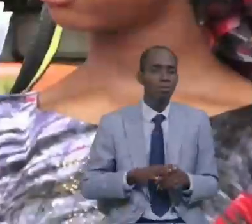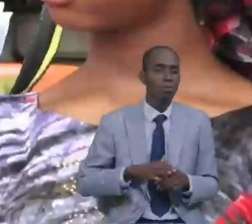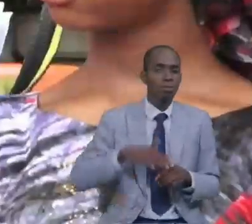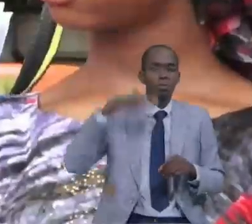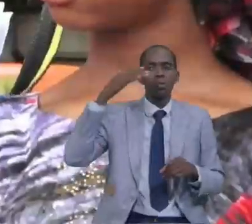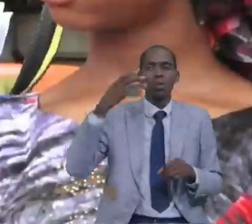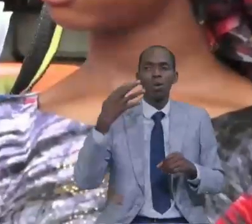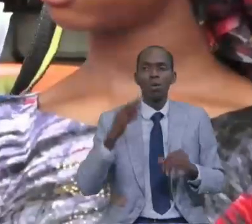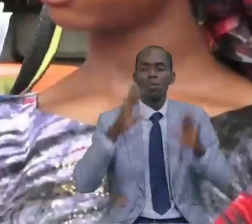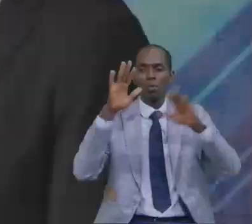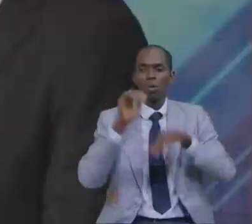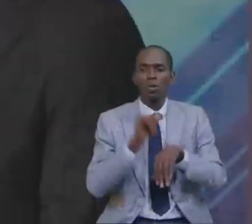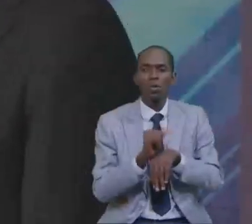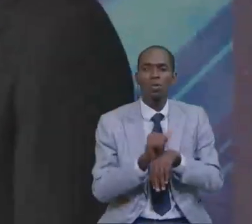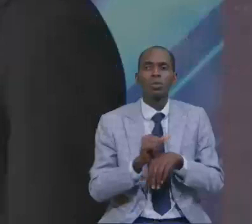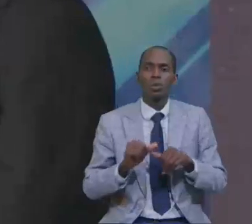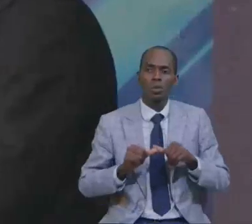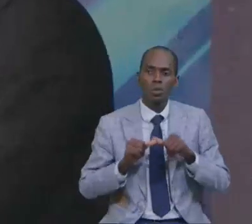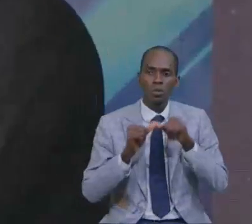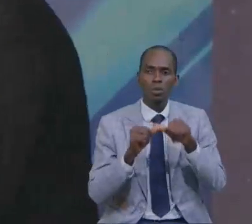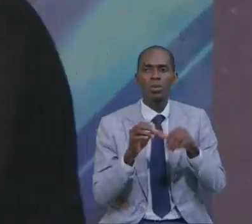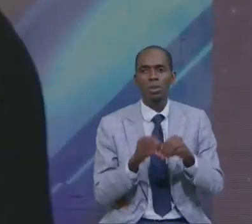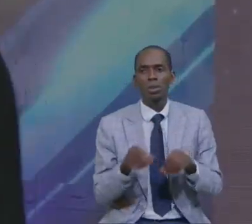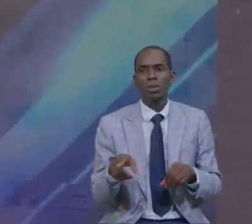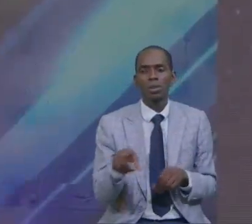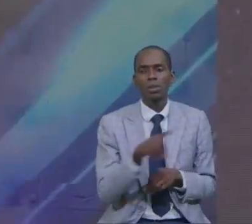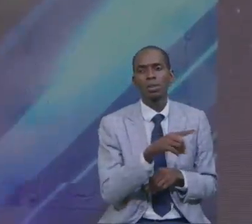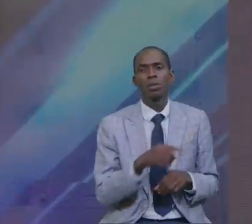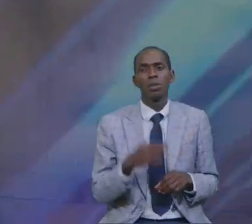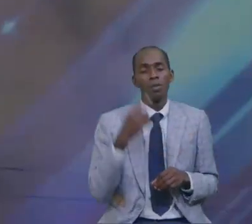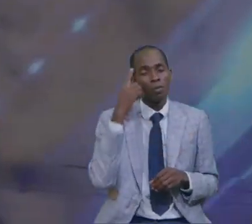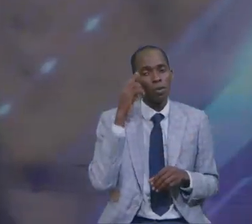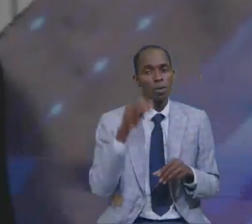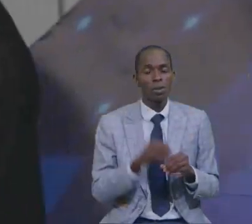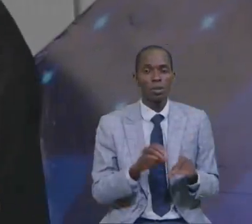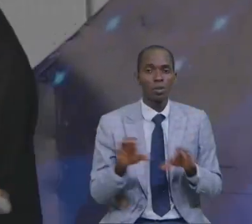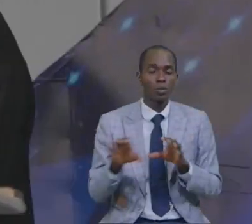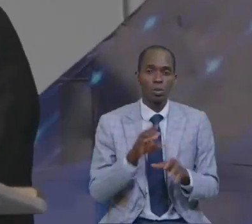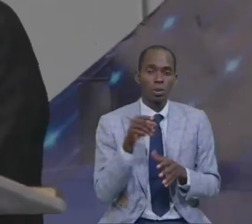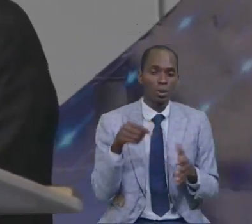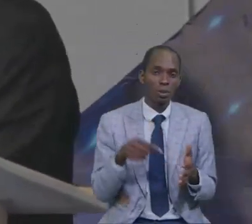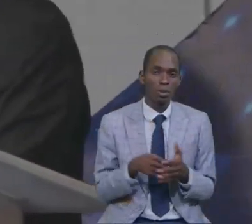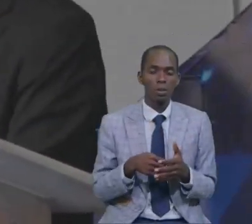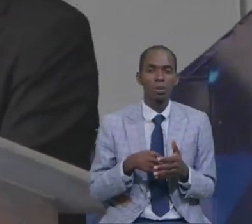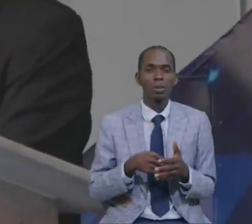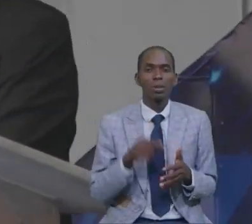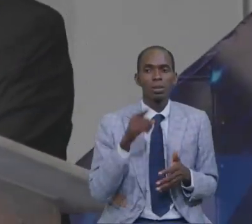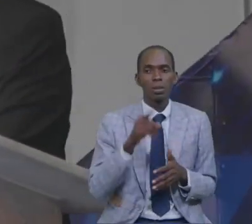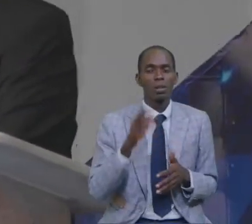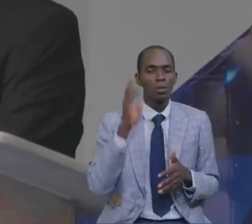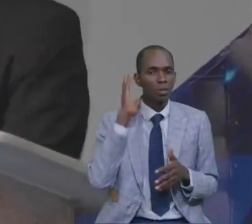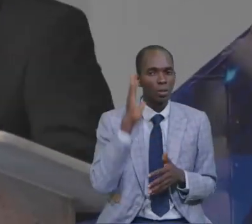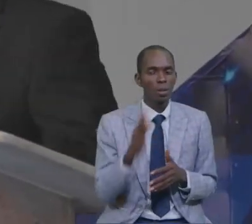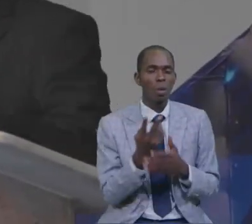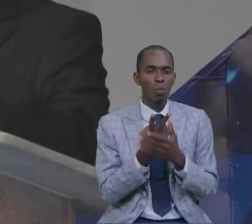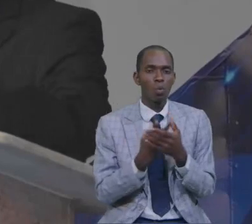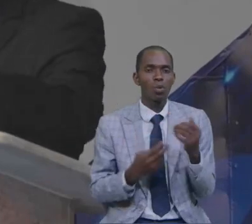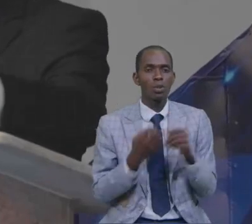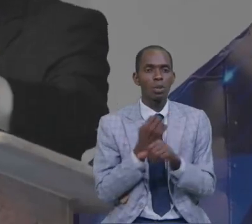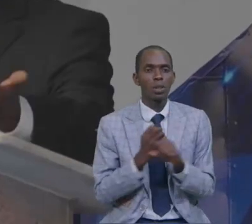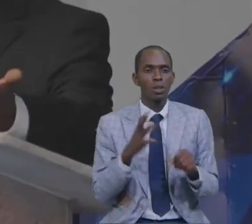thou shalt both save thyself and them that hear thee. V